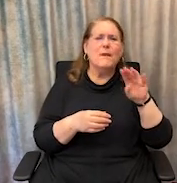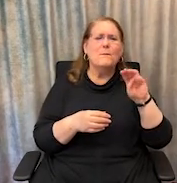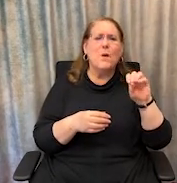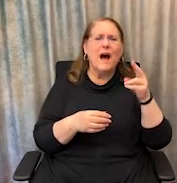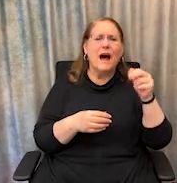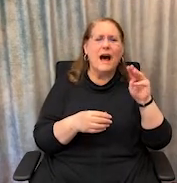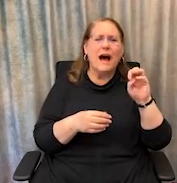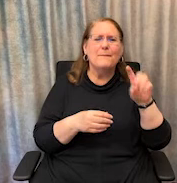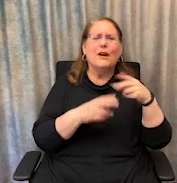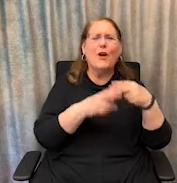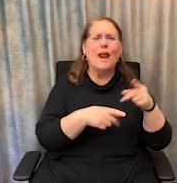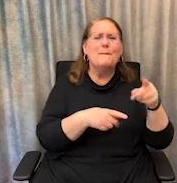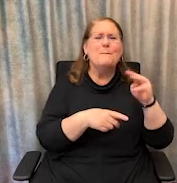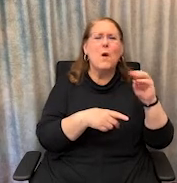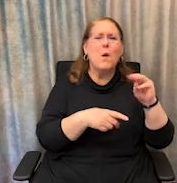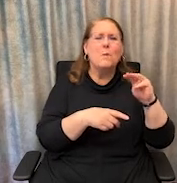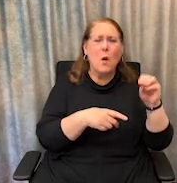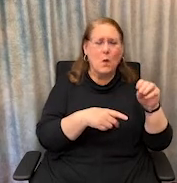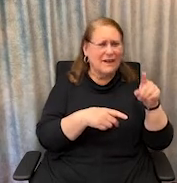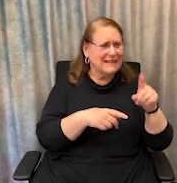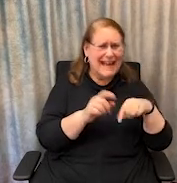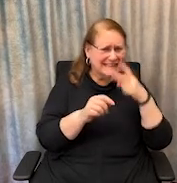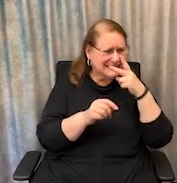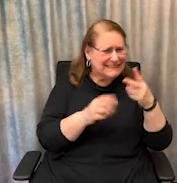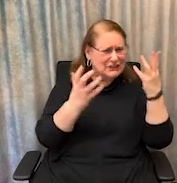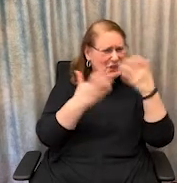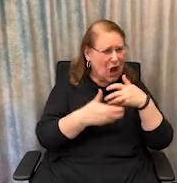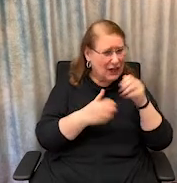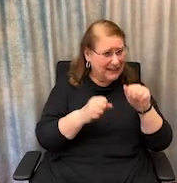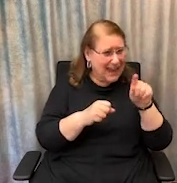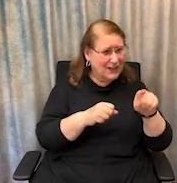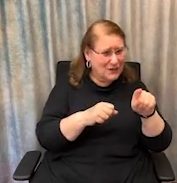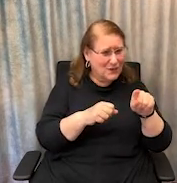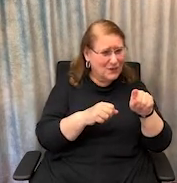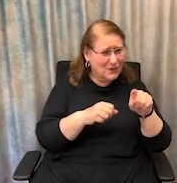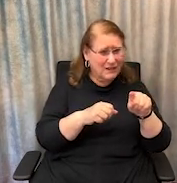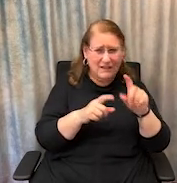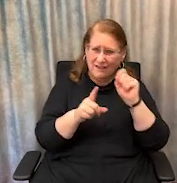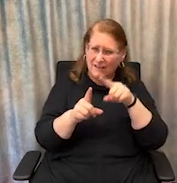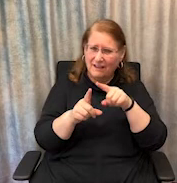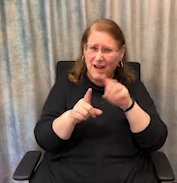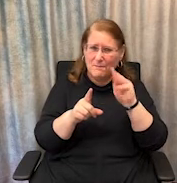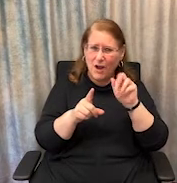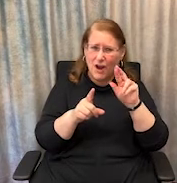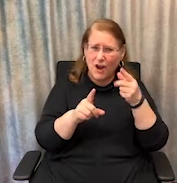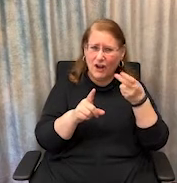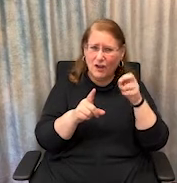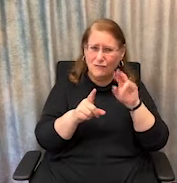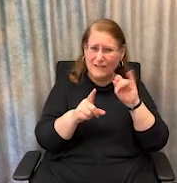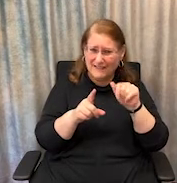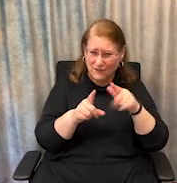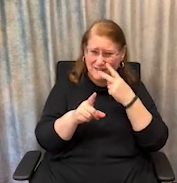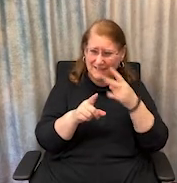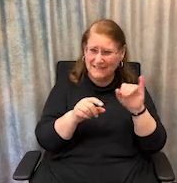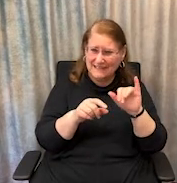you're in the shade. So really, I don't know if it's, can you watch Margarita? Do you have the same